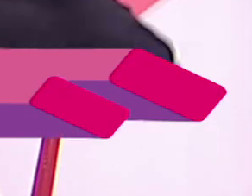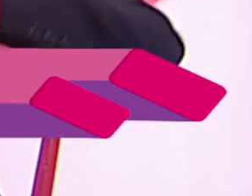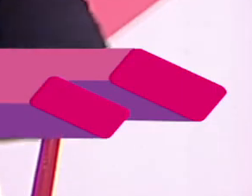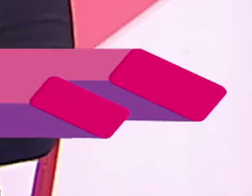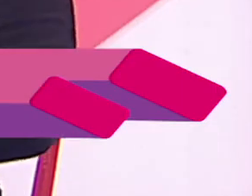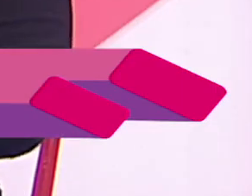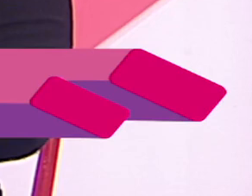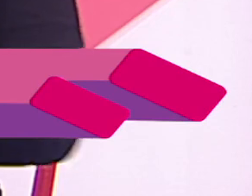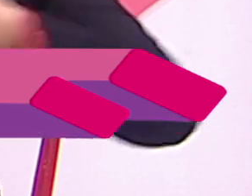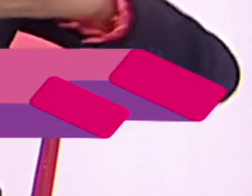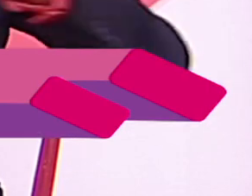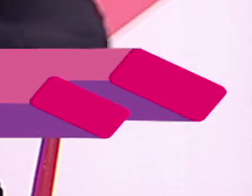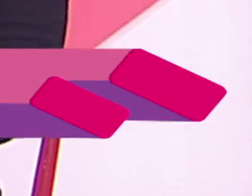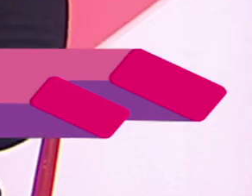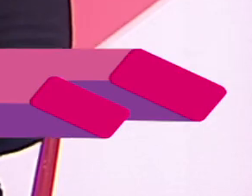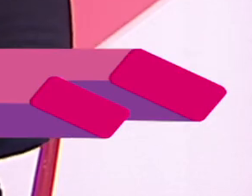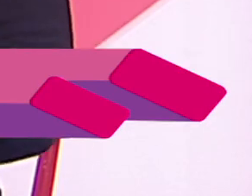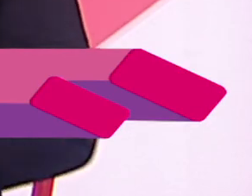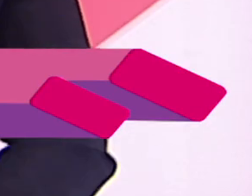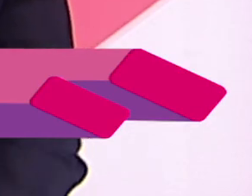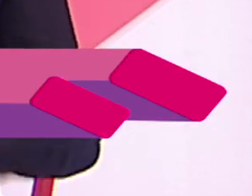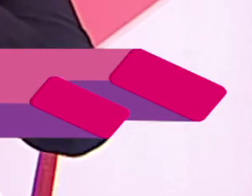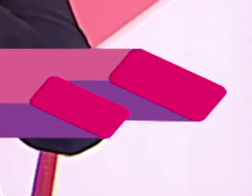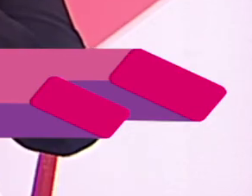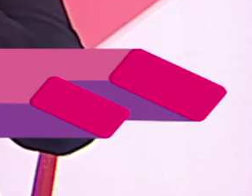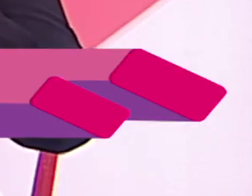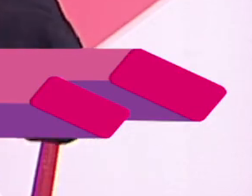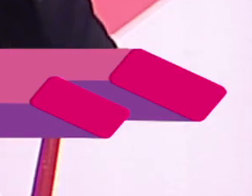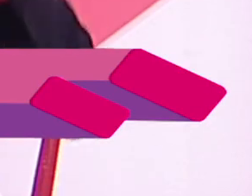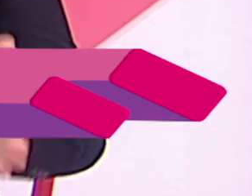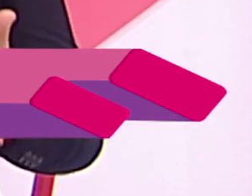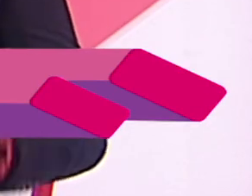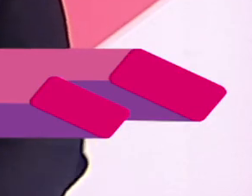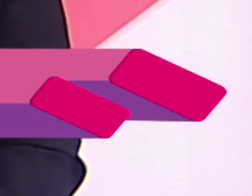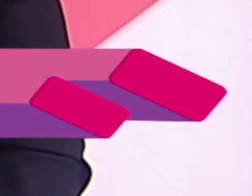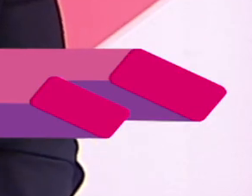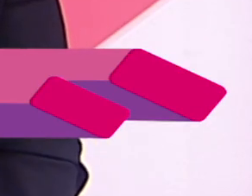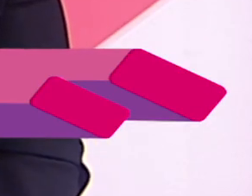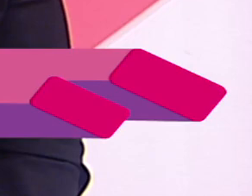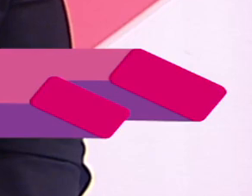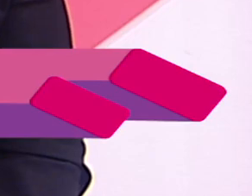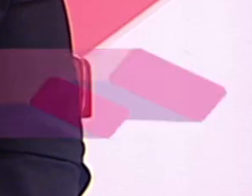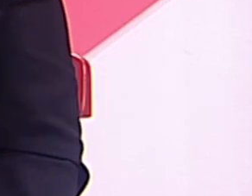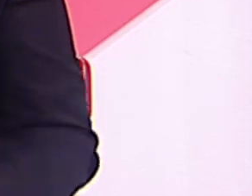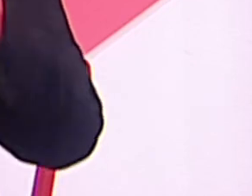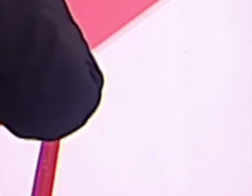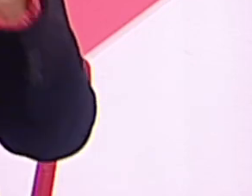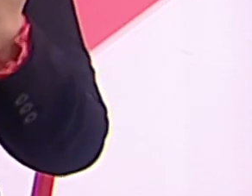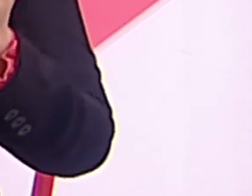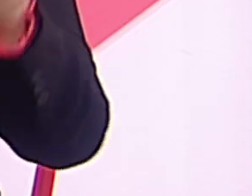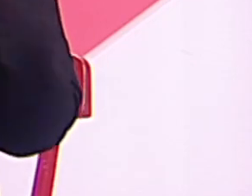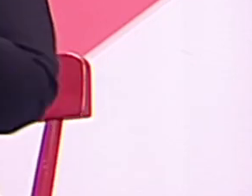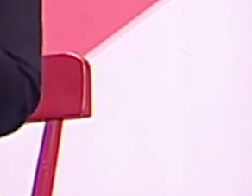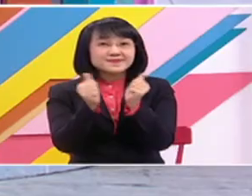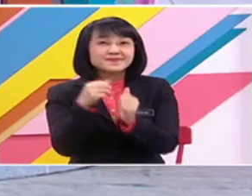Pendidikan Khas Jalan Pil Kuala Lumpur. She's our interpreter for today. Thank you, teacher, for being with us today. And also